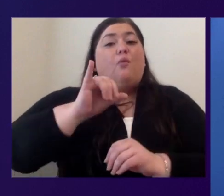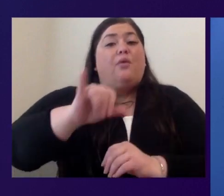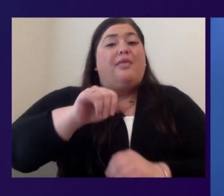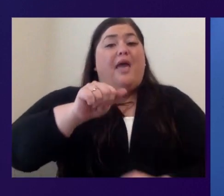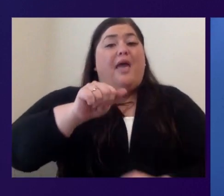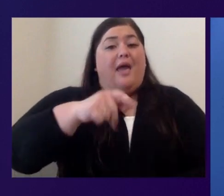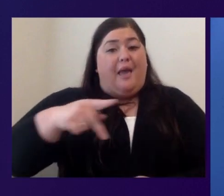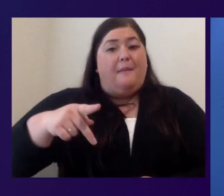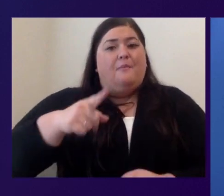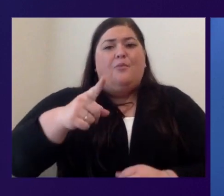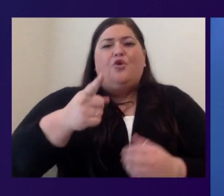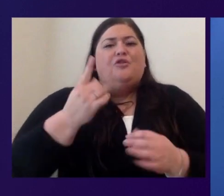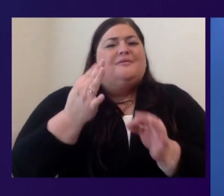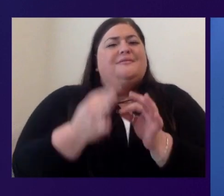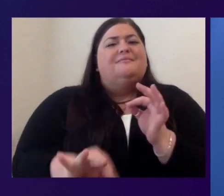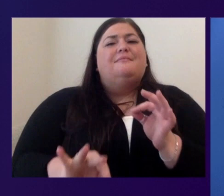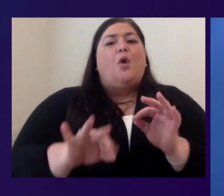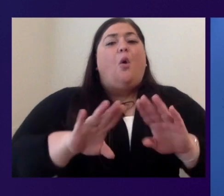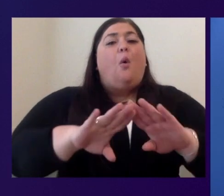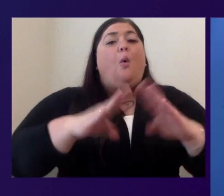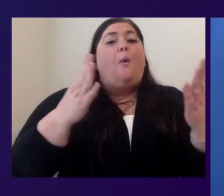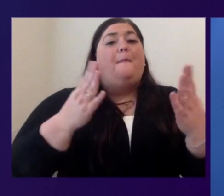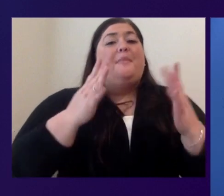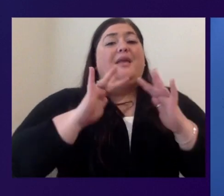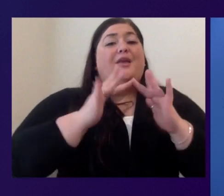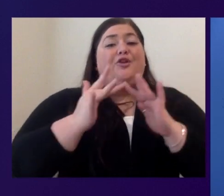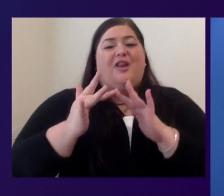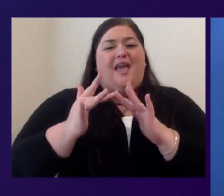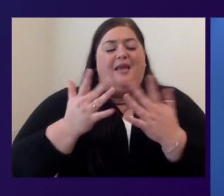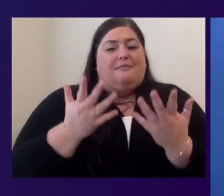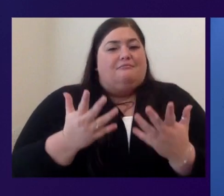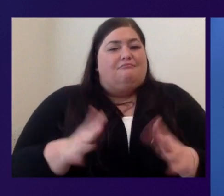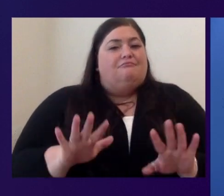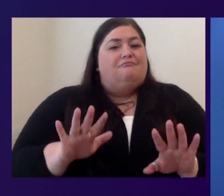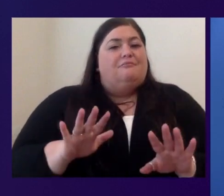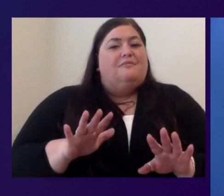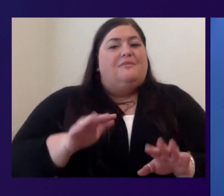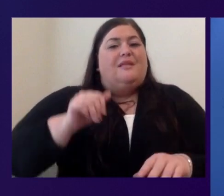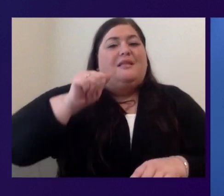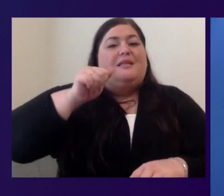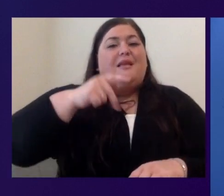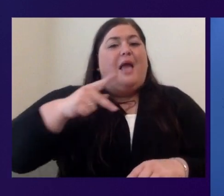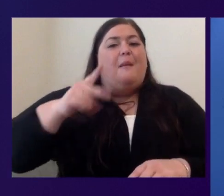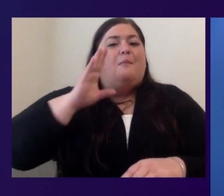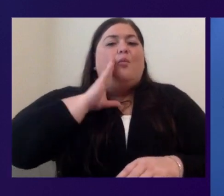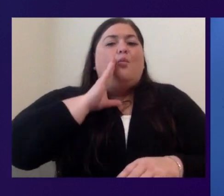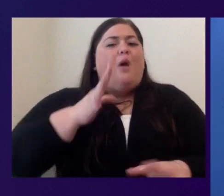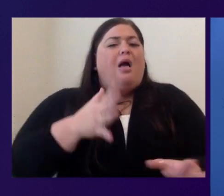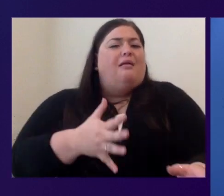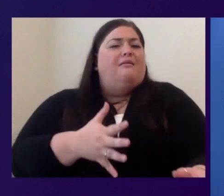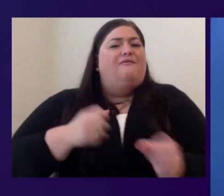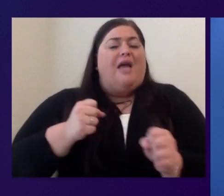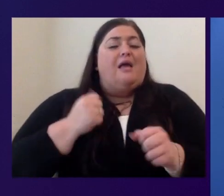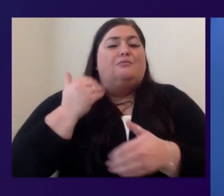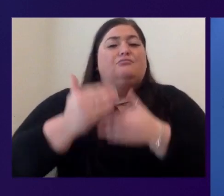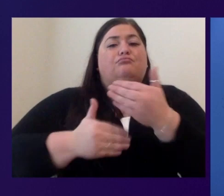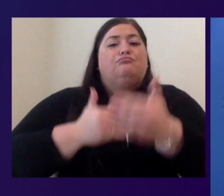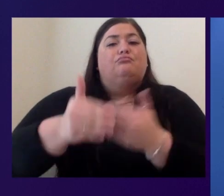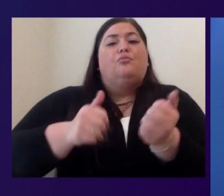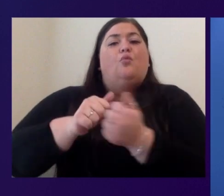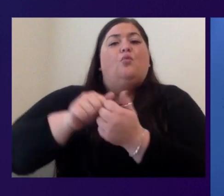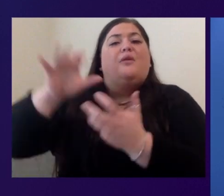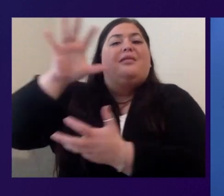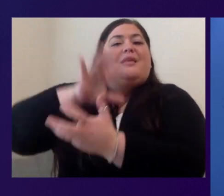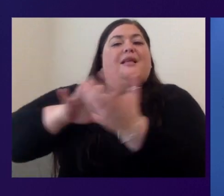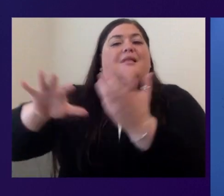a browser, request a session. And the application will be spinned up on a compute instance in AWS Cloud, and an encrypted pixel stream